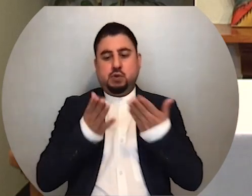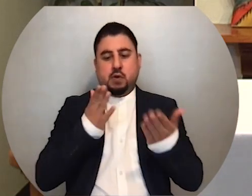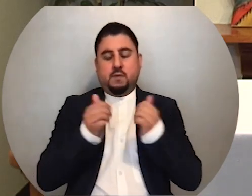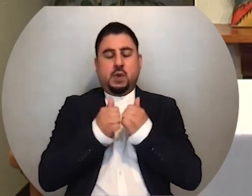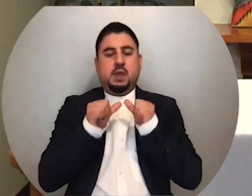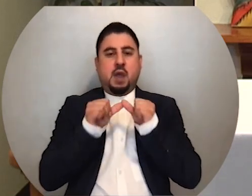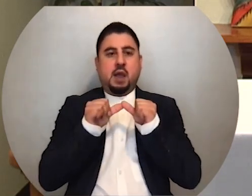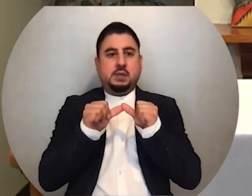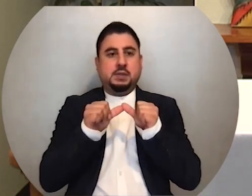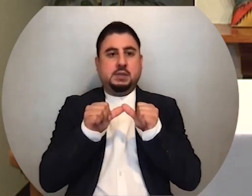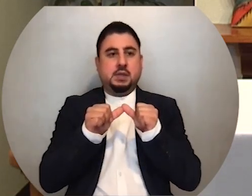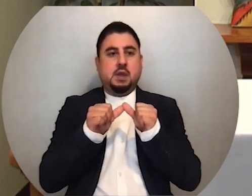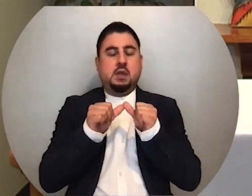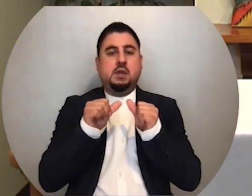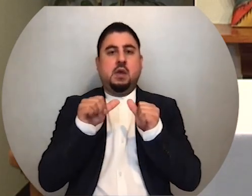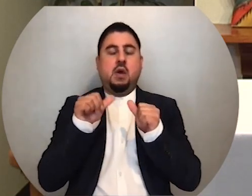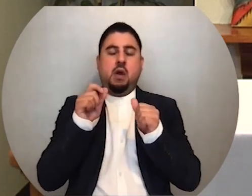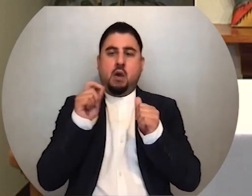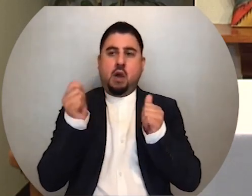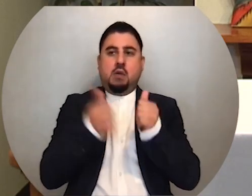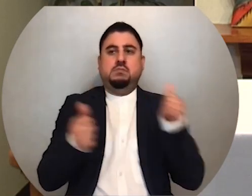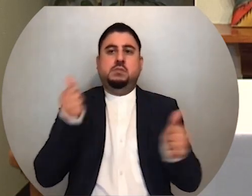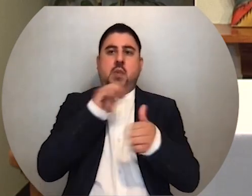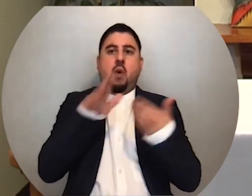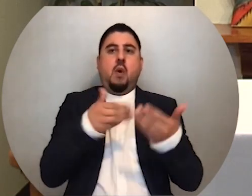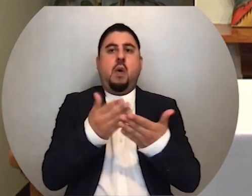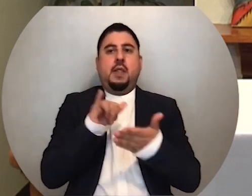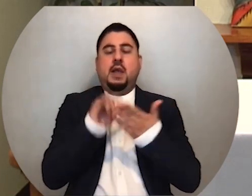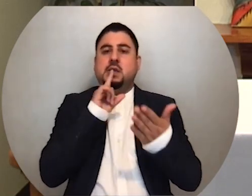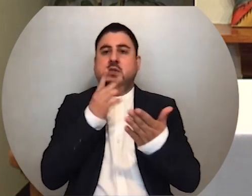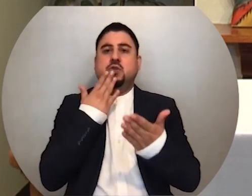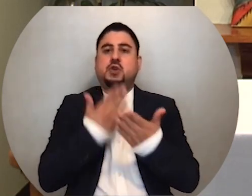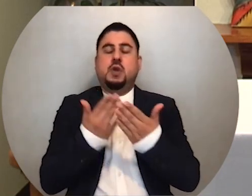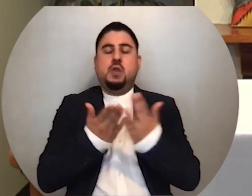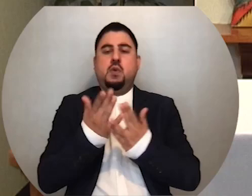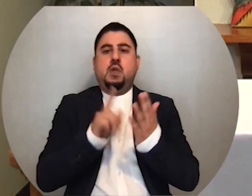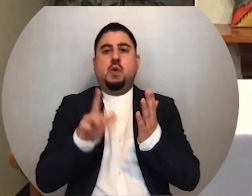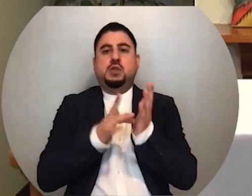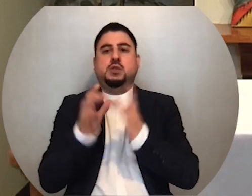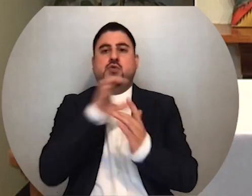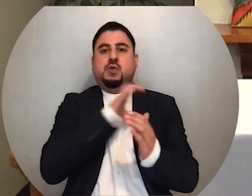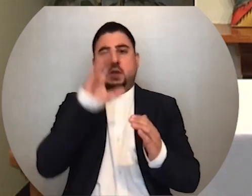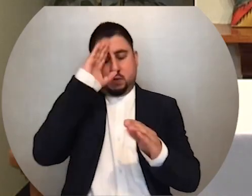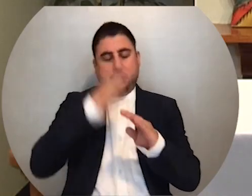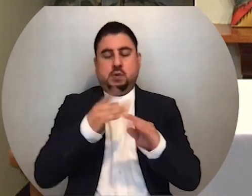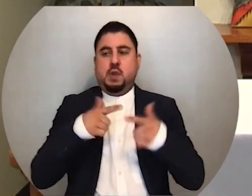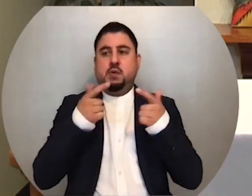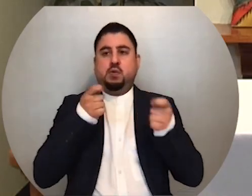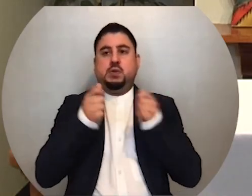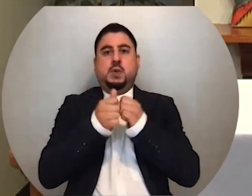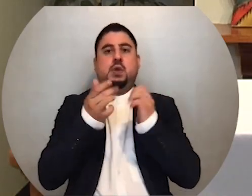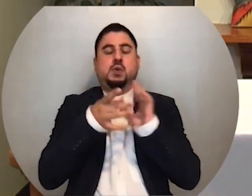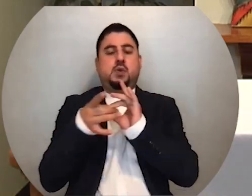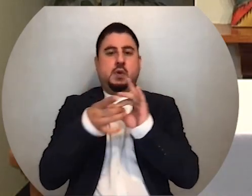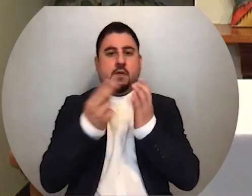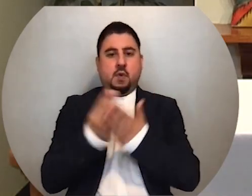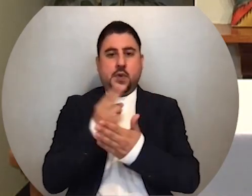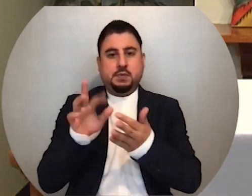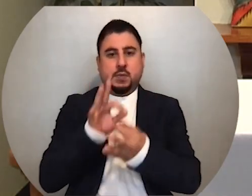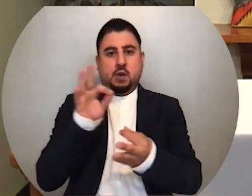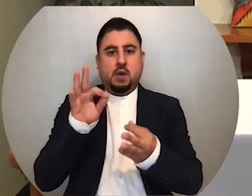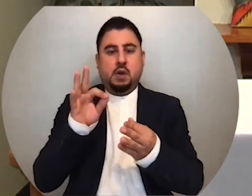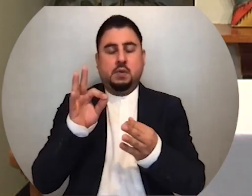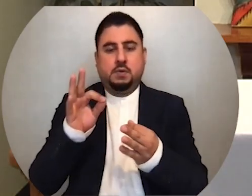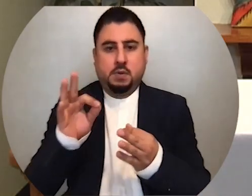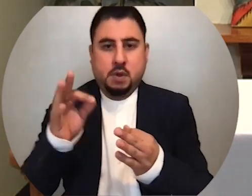with constancy the author of all that is good. Through our Lord Jesus Christ, your Son, who lives and reigns with you in the unity of the Holy